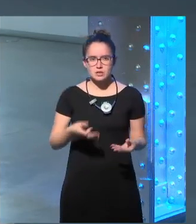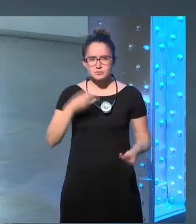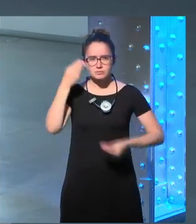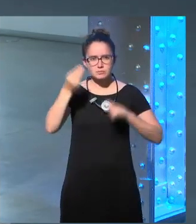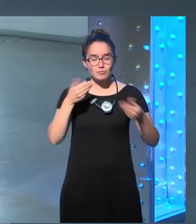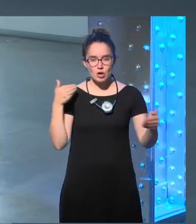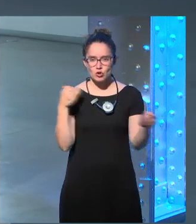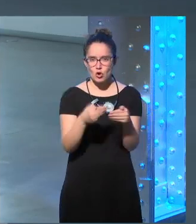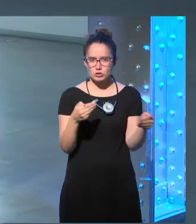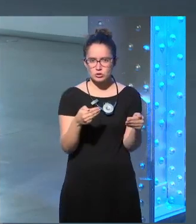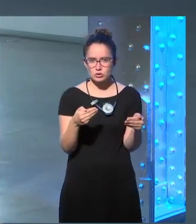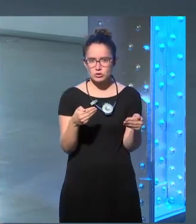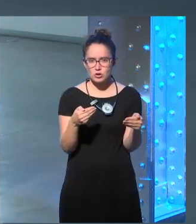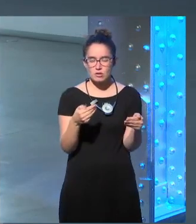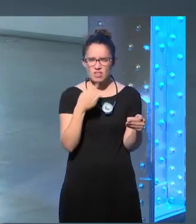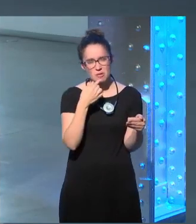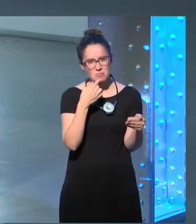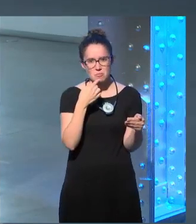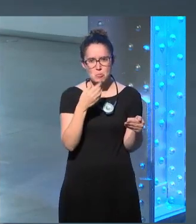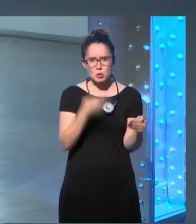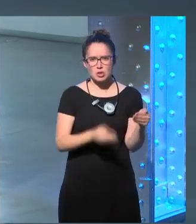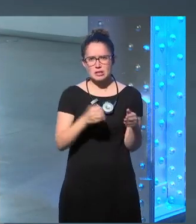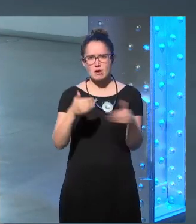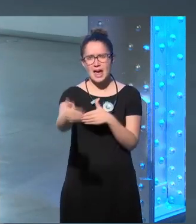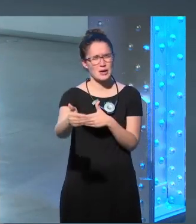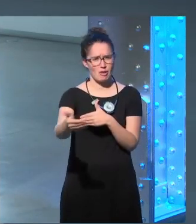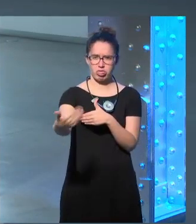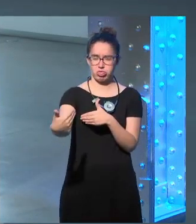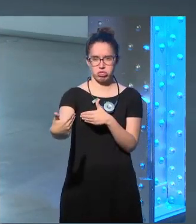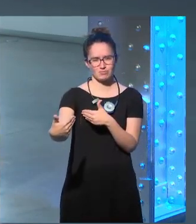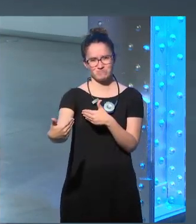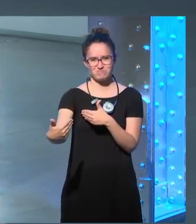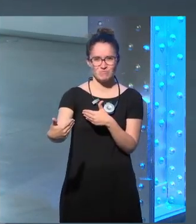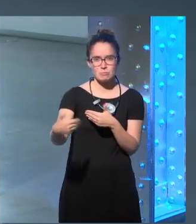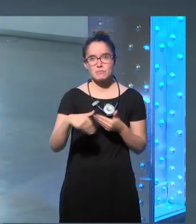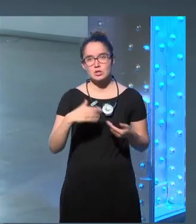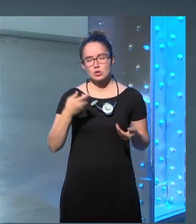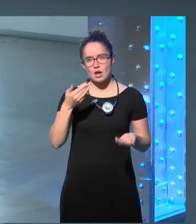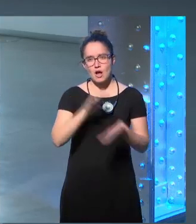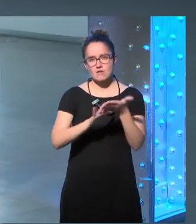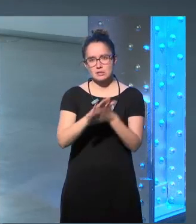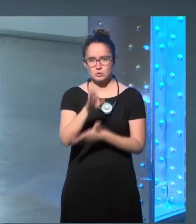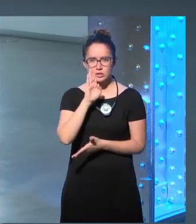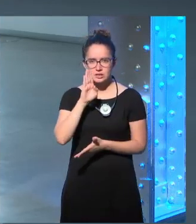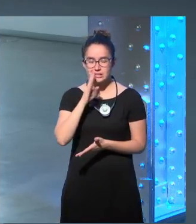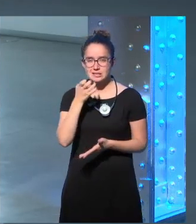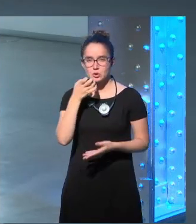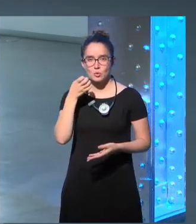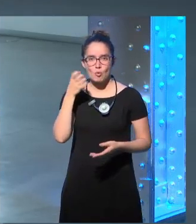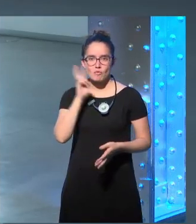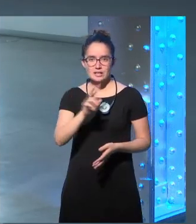is right, what somebody said, we tend to underestimate it in the long run and overestimate it in the short